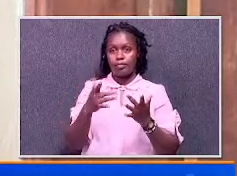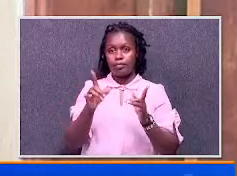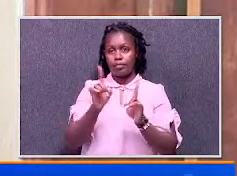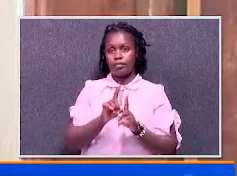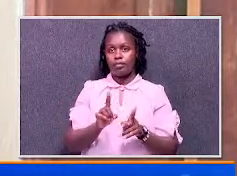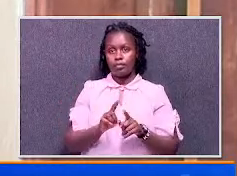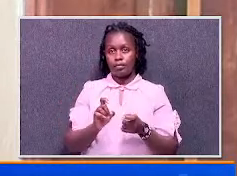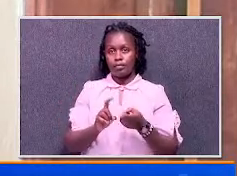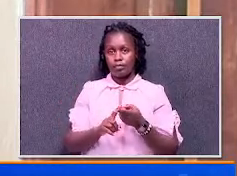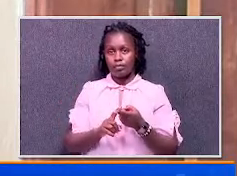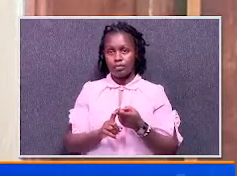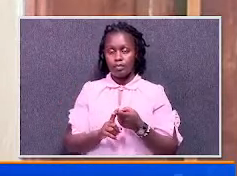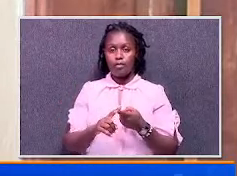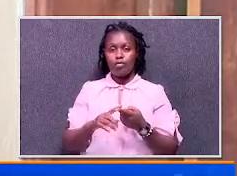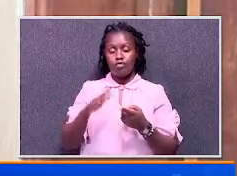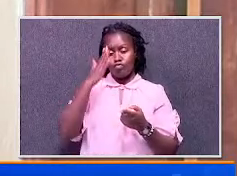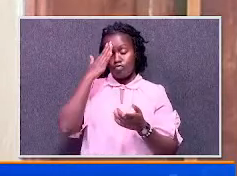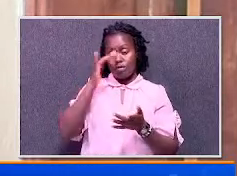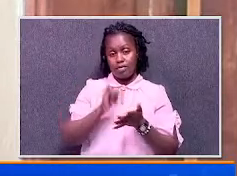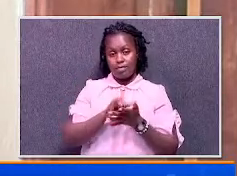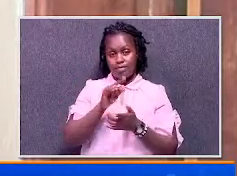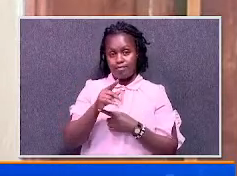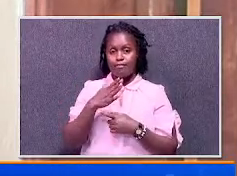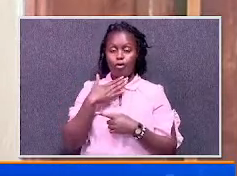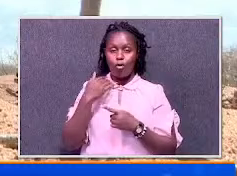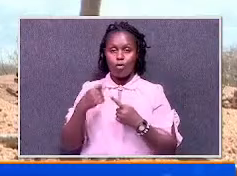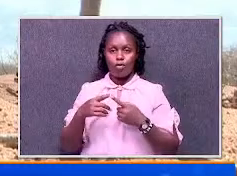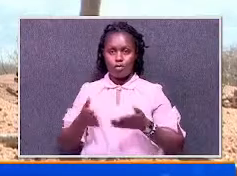anataka kujifungua.